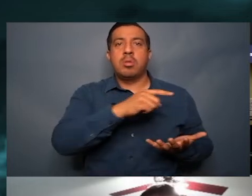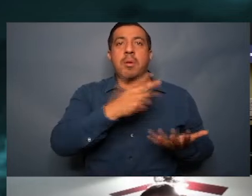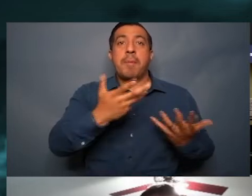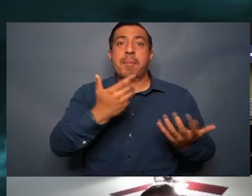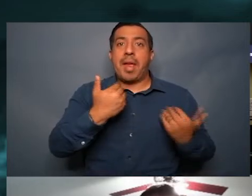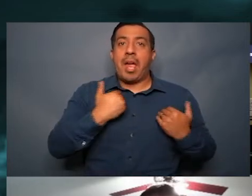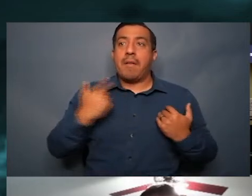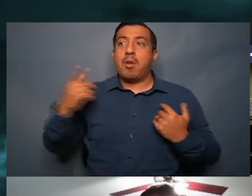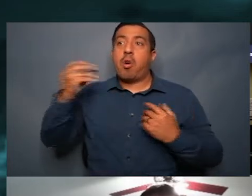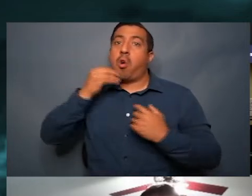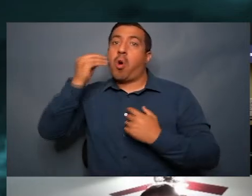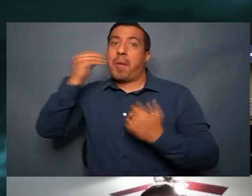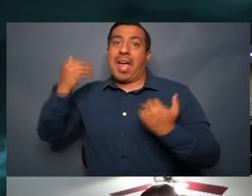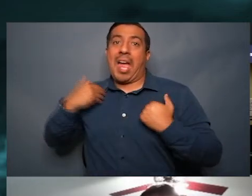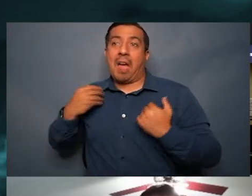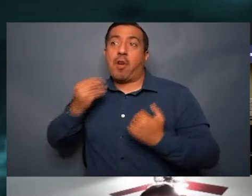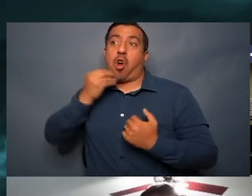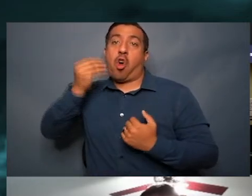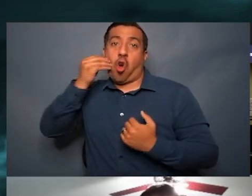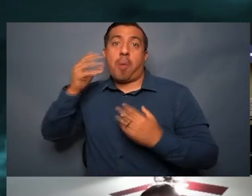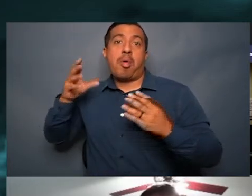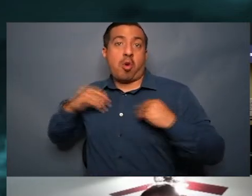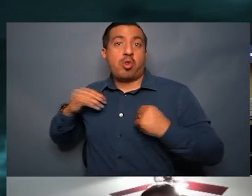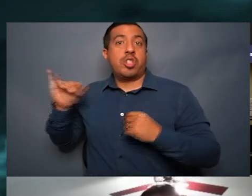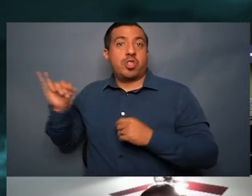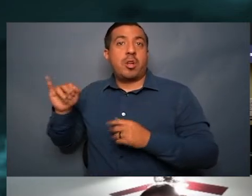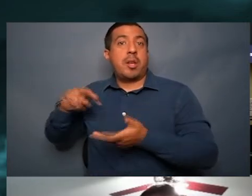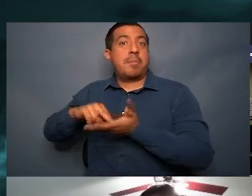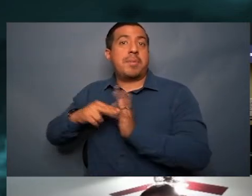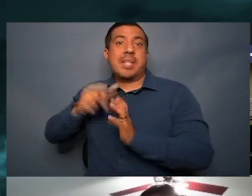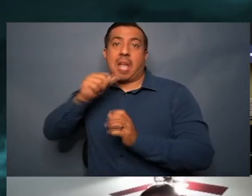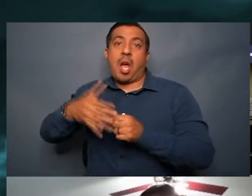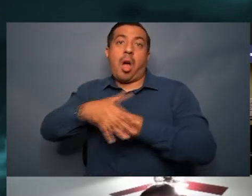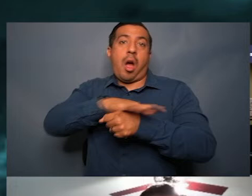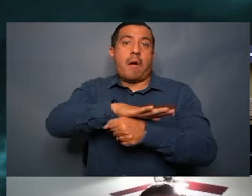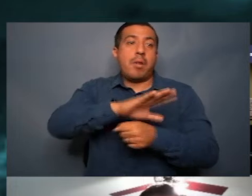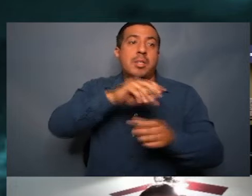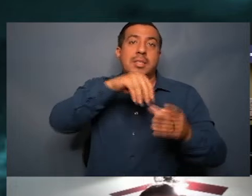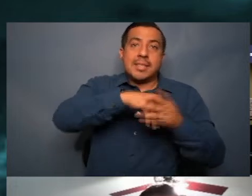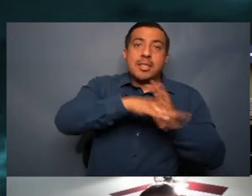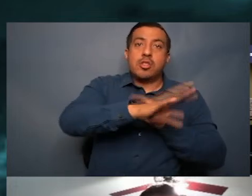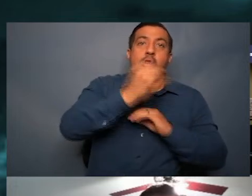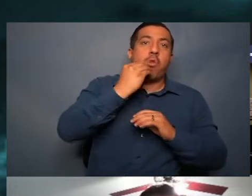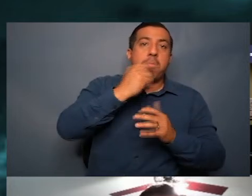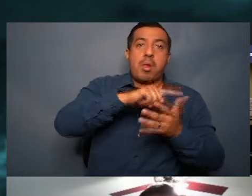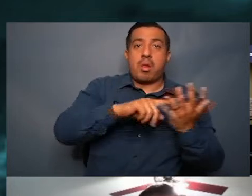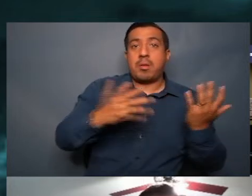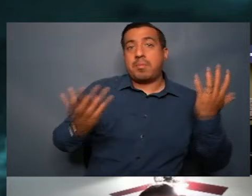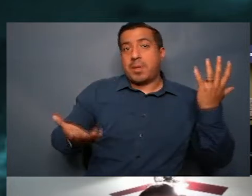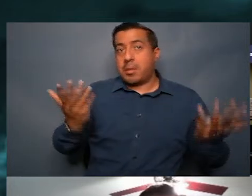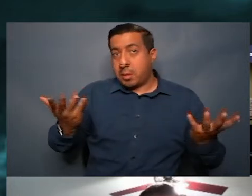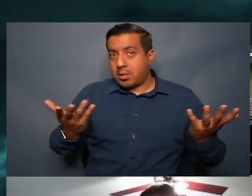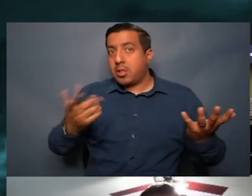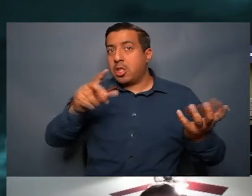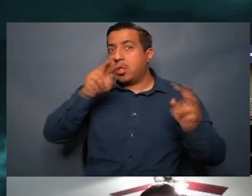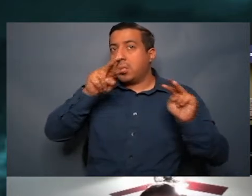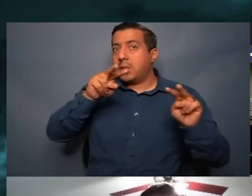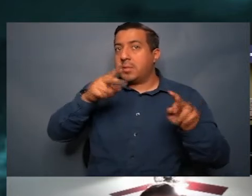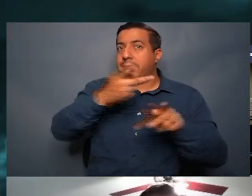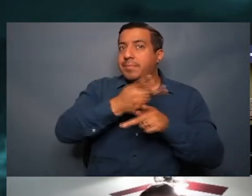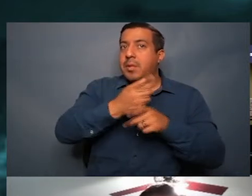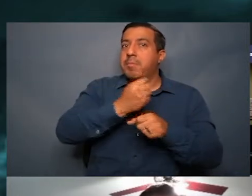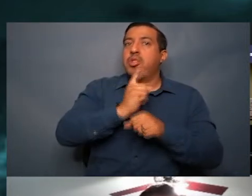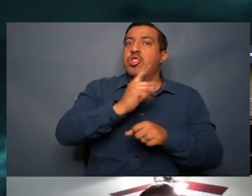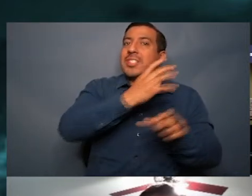have had homeowner insurance that doesn't cover your contents as a renter. So make sure that you also are looking out for that as well to